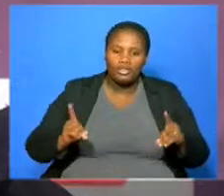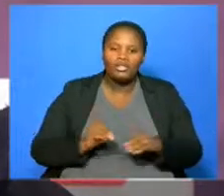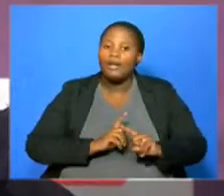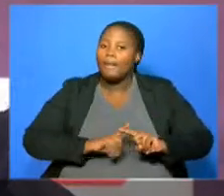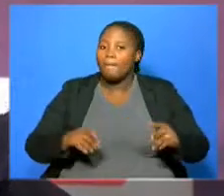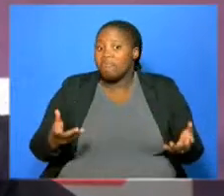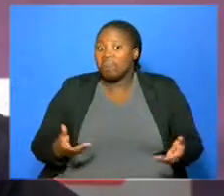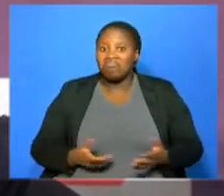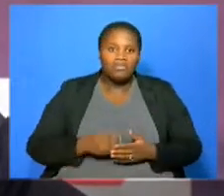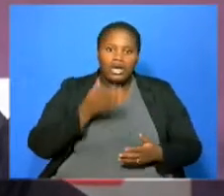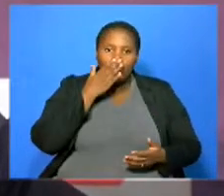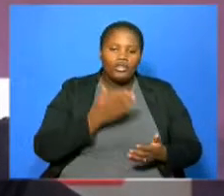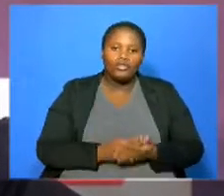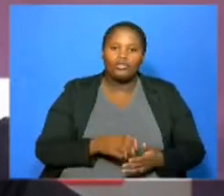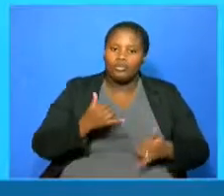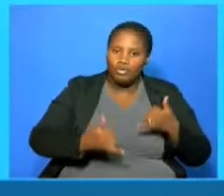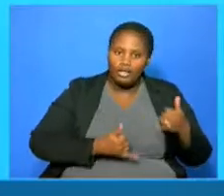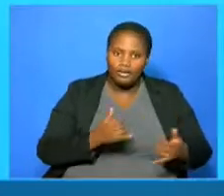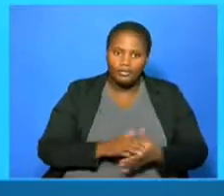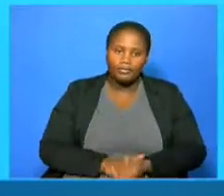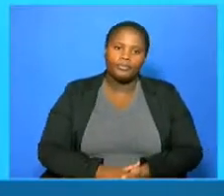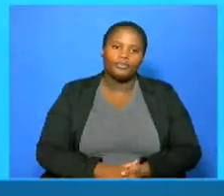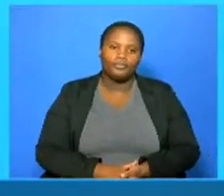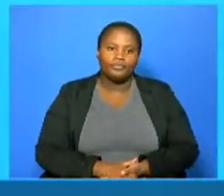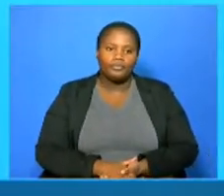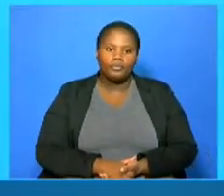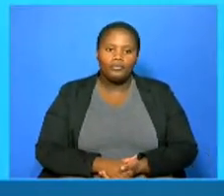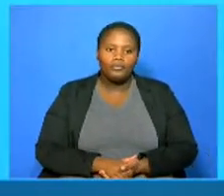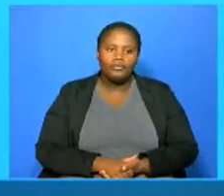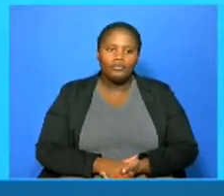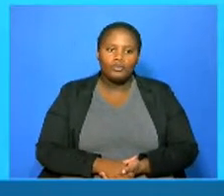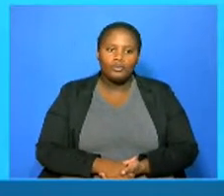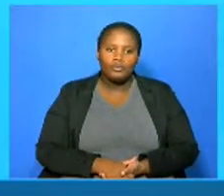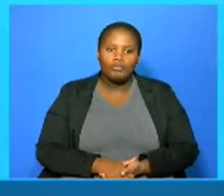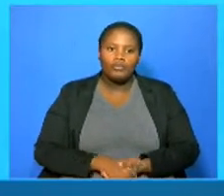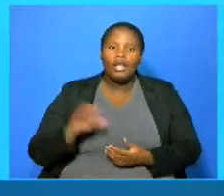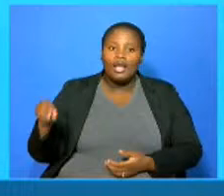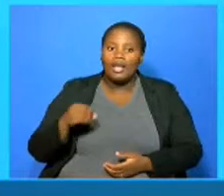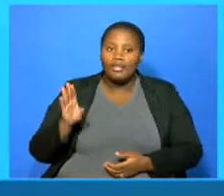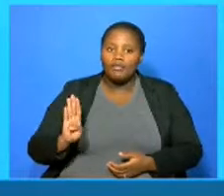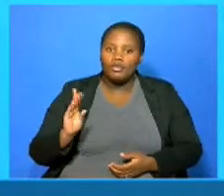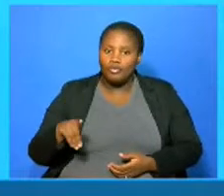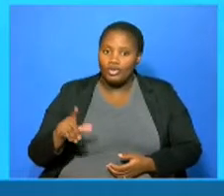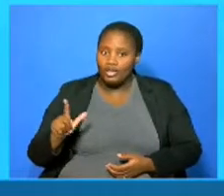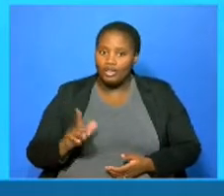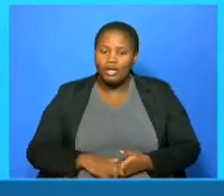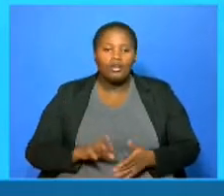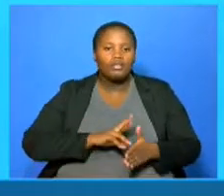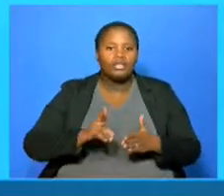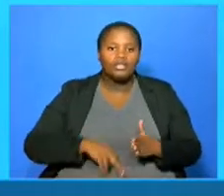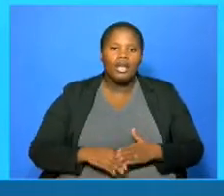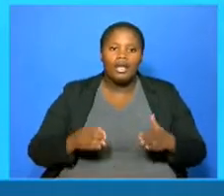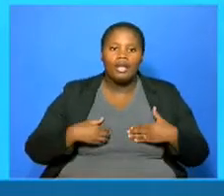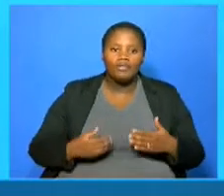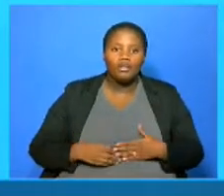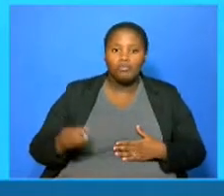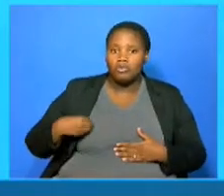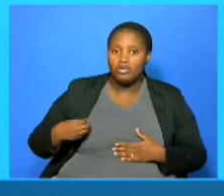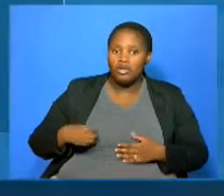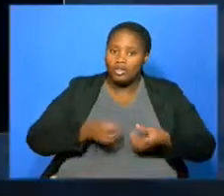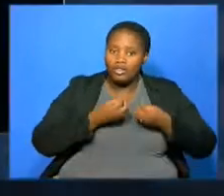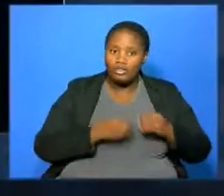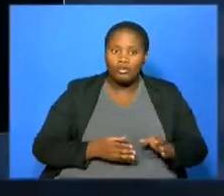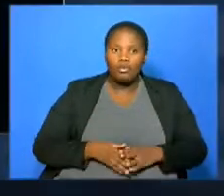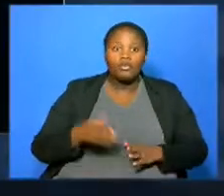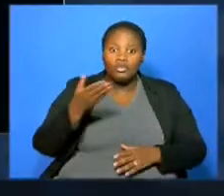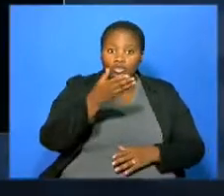good performance in the second half. Other BPL results, Orapa United lost 2-0 against the